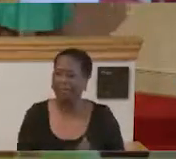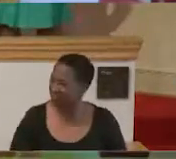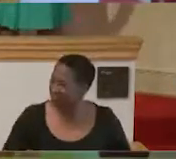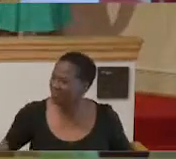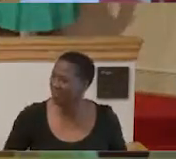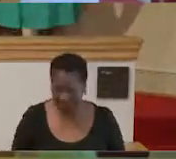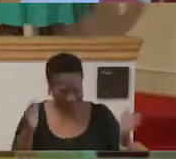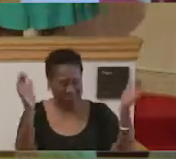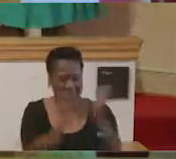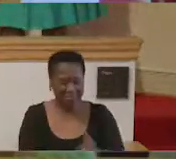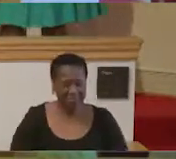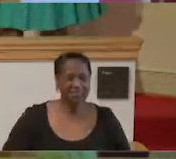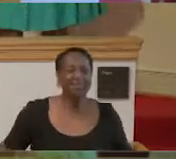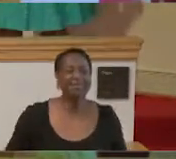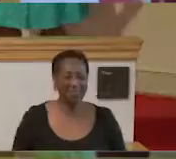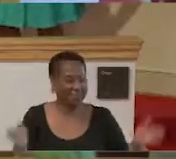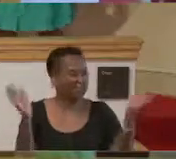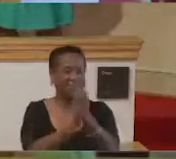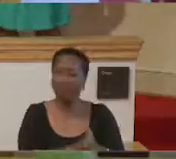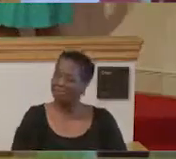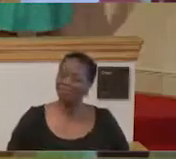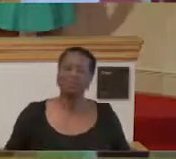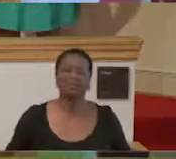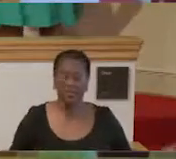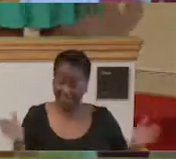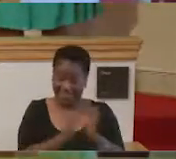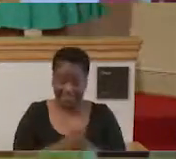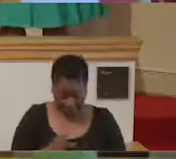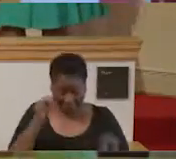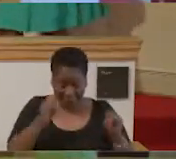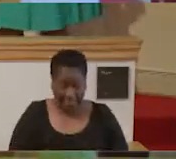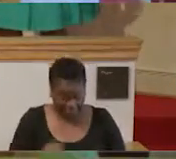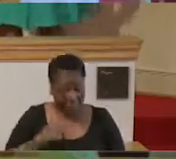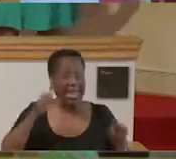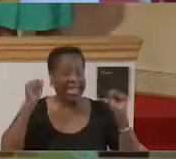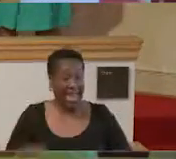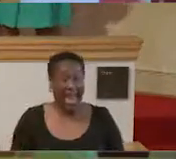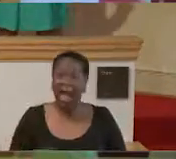hold on. Yes, I say.